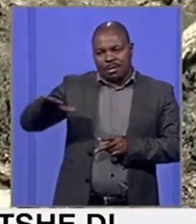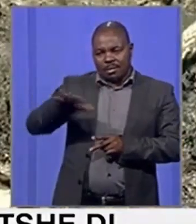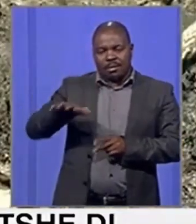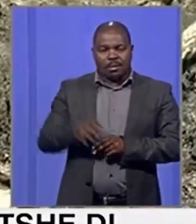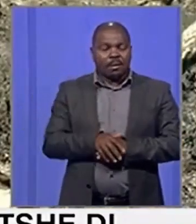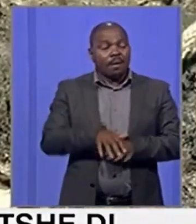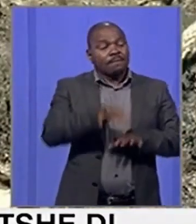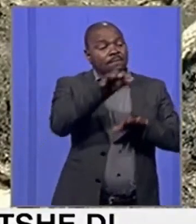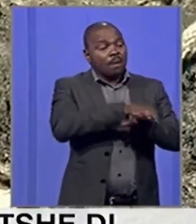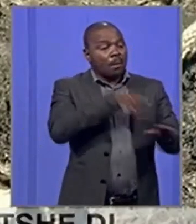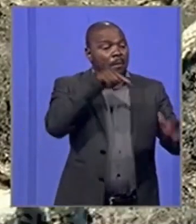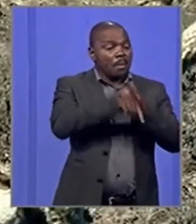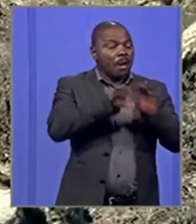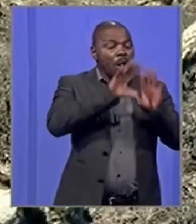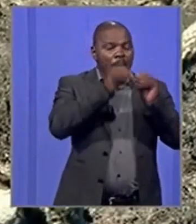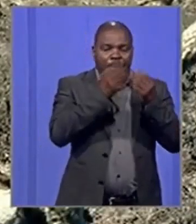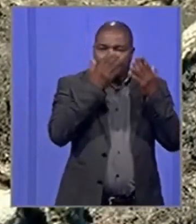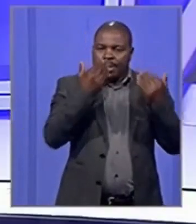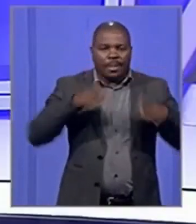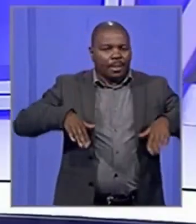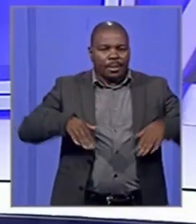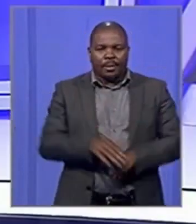di senyetswe ho le hokae.